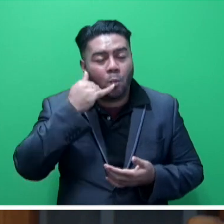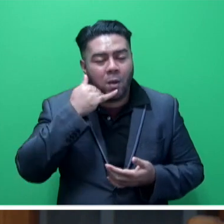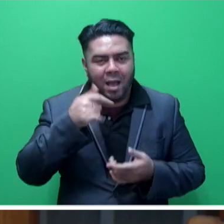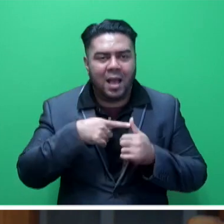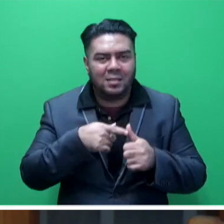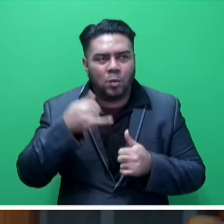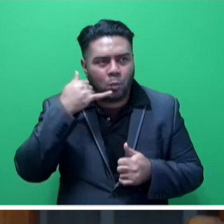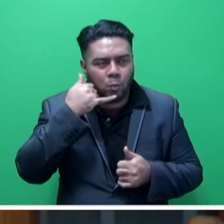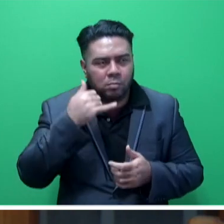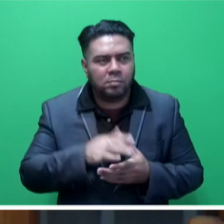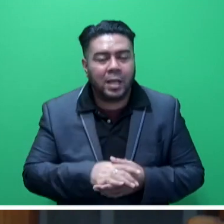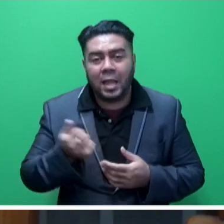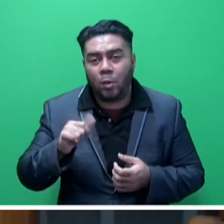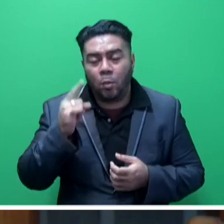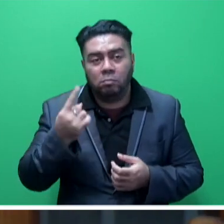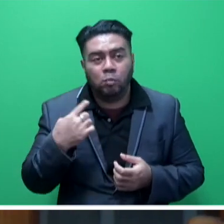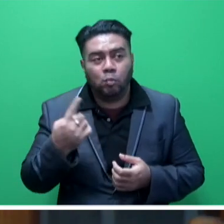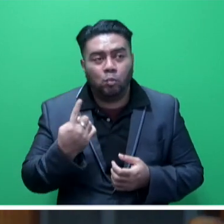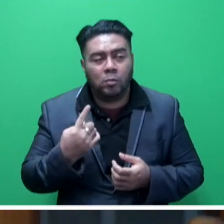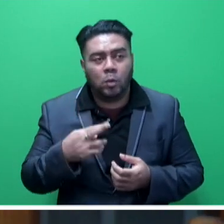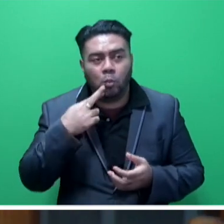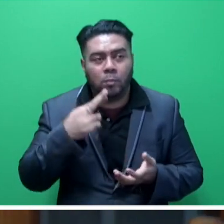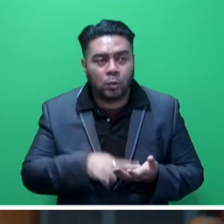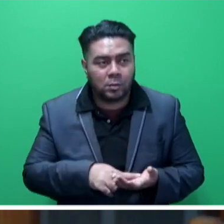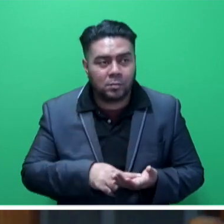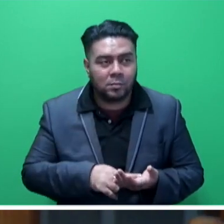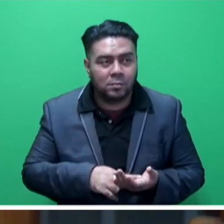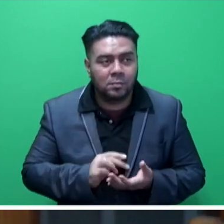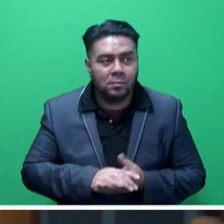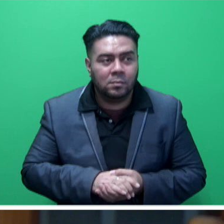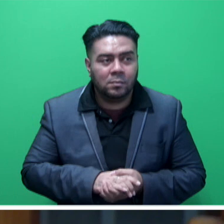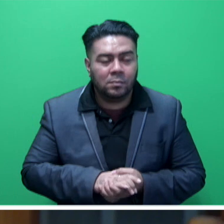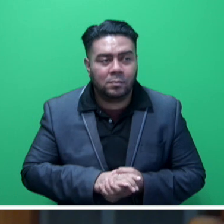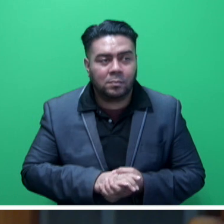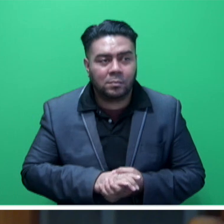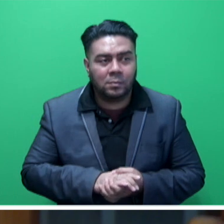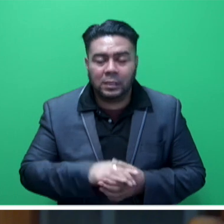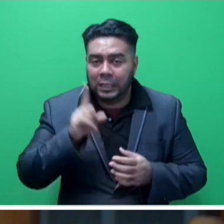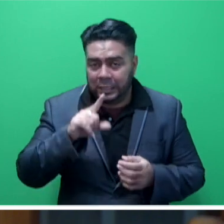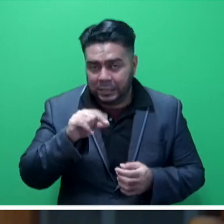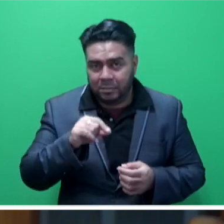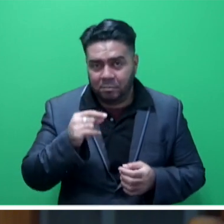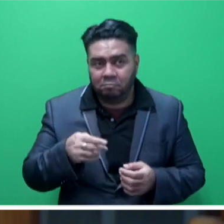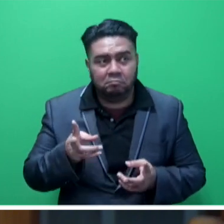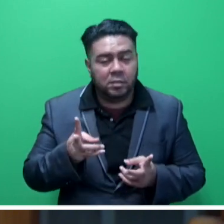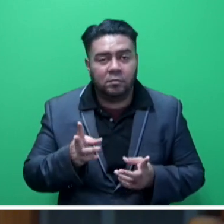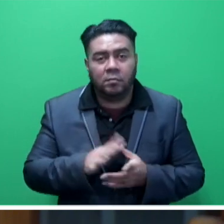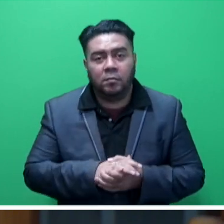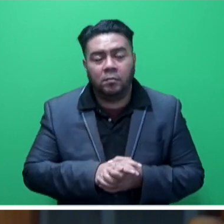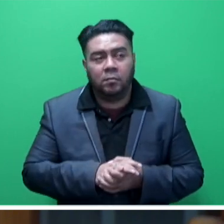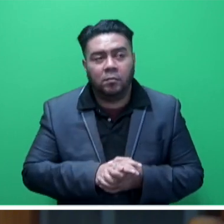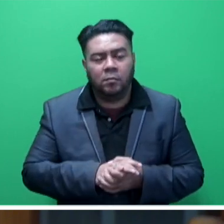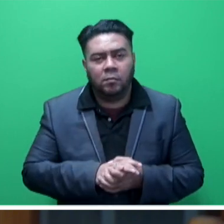from women and anybody else who's going to report domestic violence, and this could be victims, survivors, and bystanders.